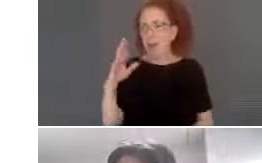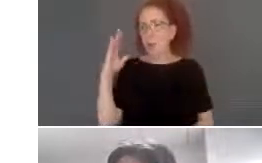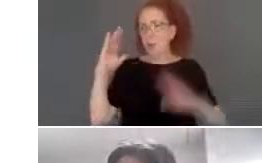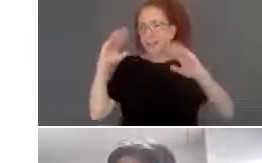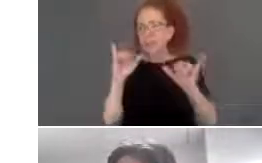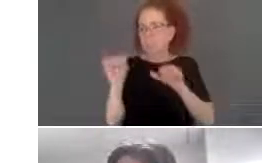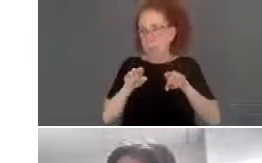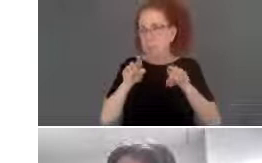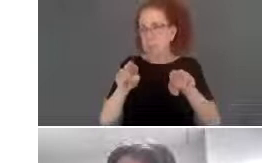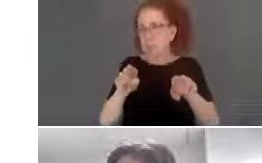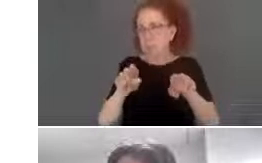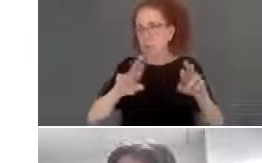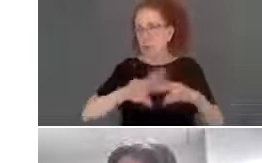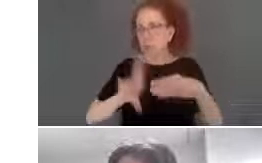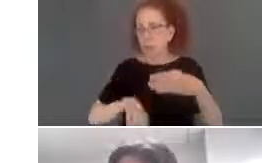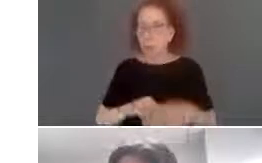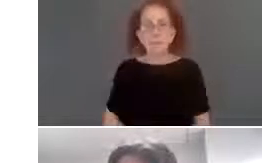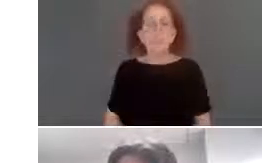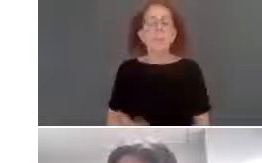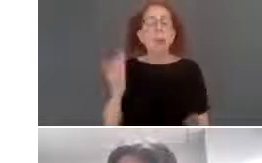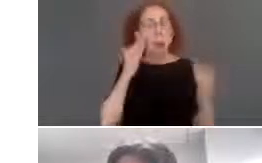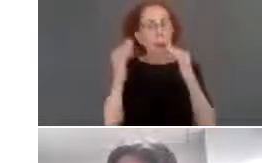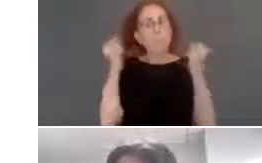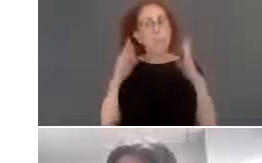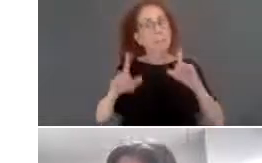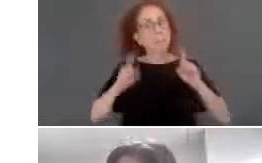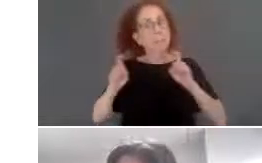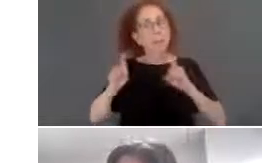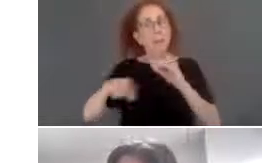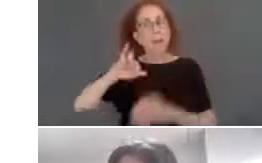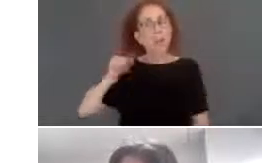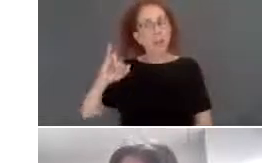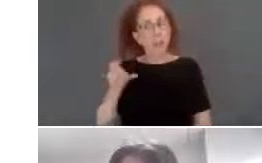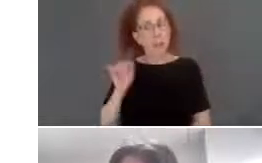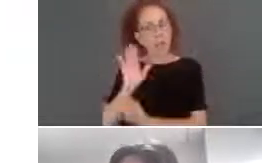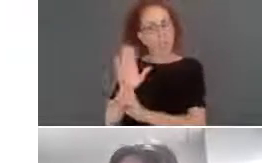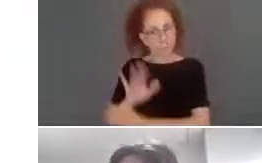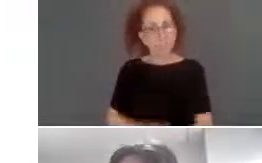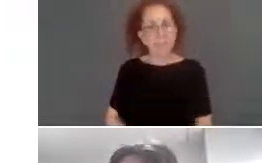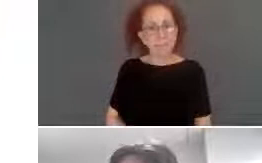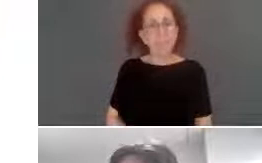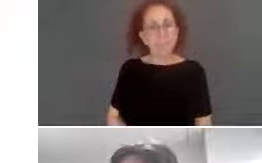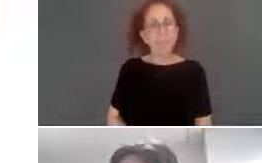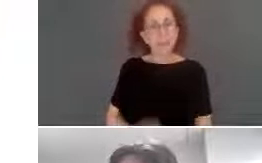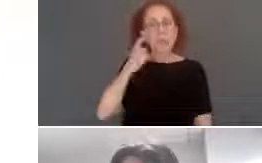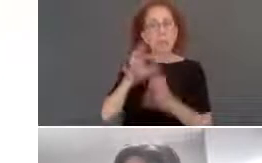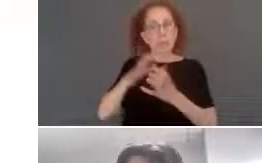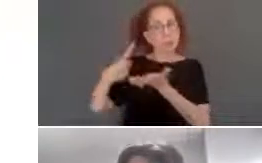different. I know there's been a lot of questions about the J&J vaccine recently,